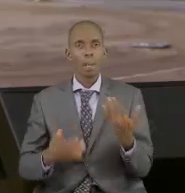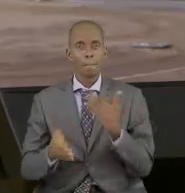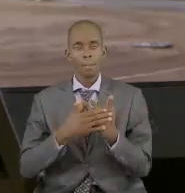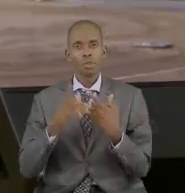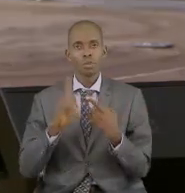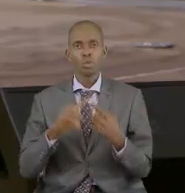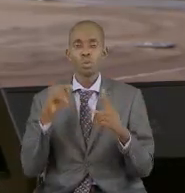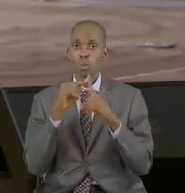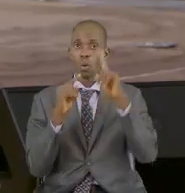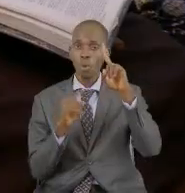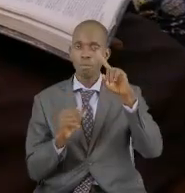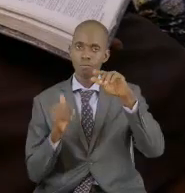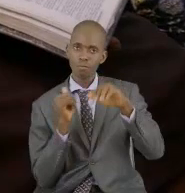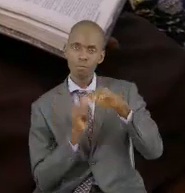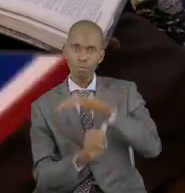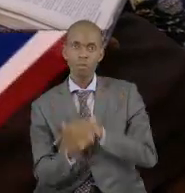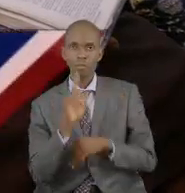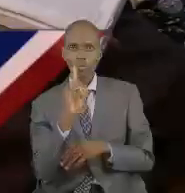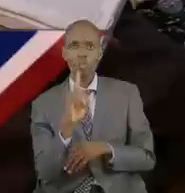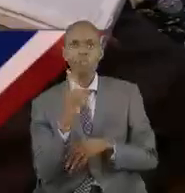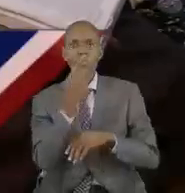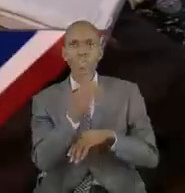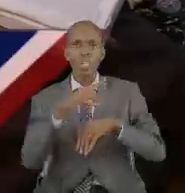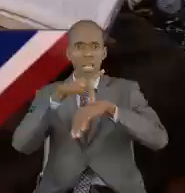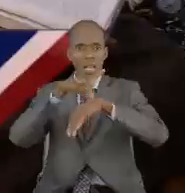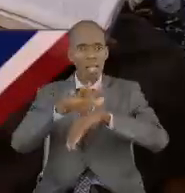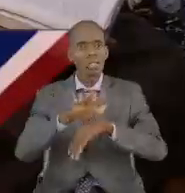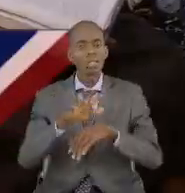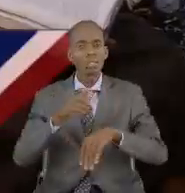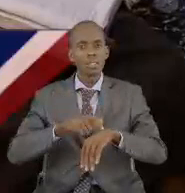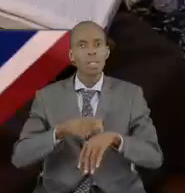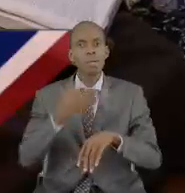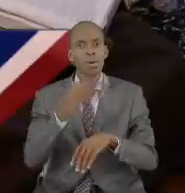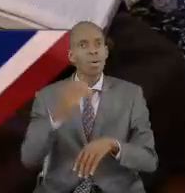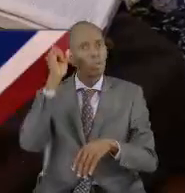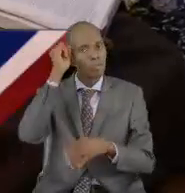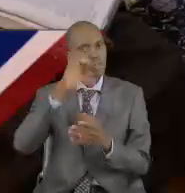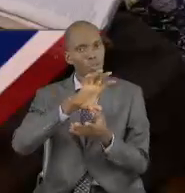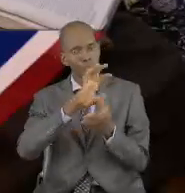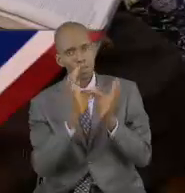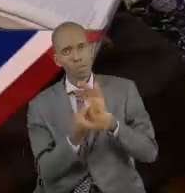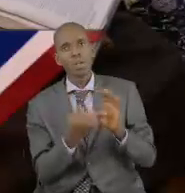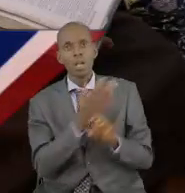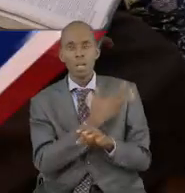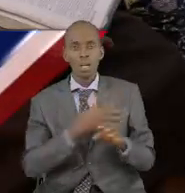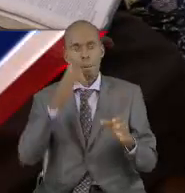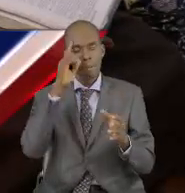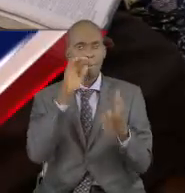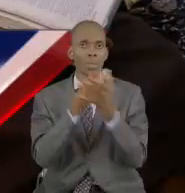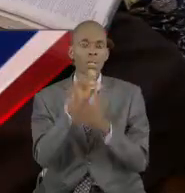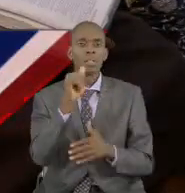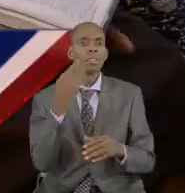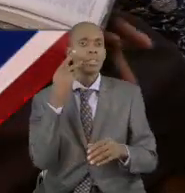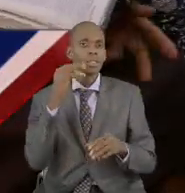one, the early period of his conversion and conviction. We're coming to Acts